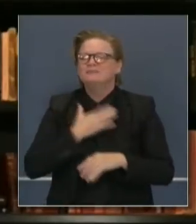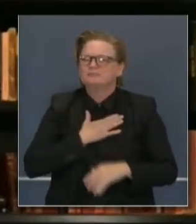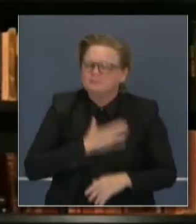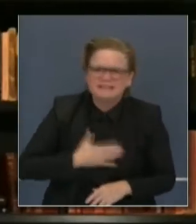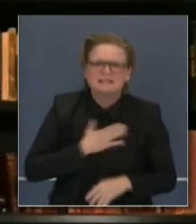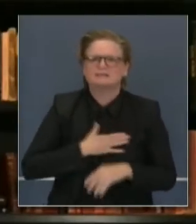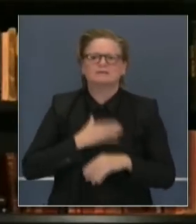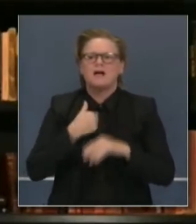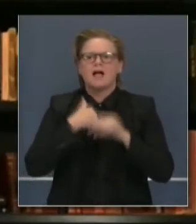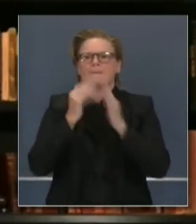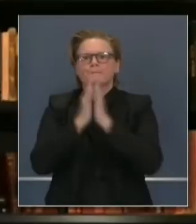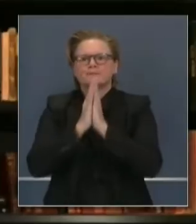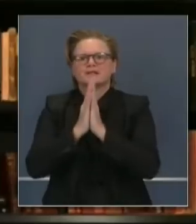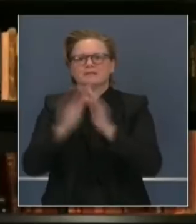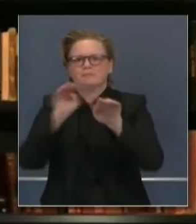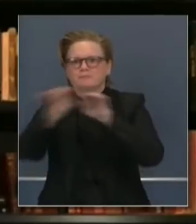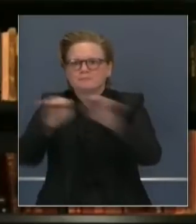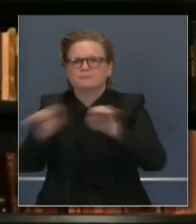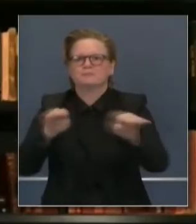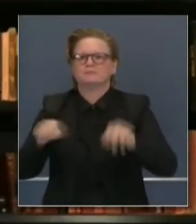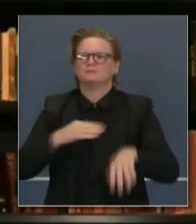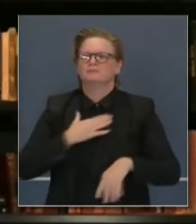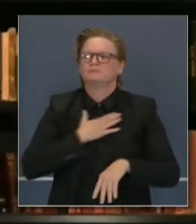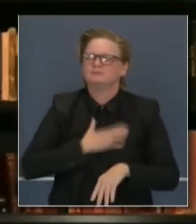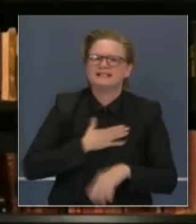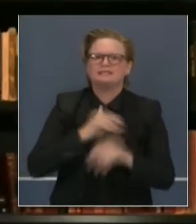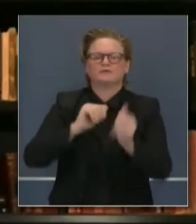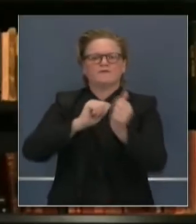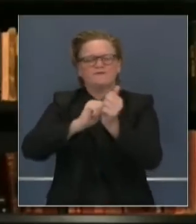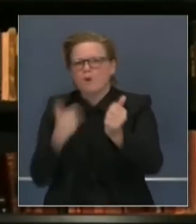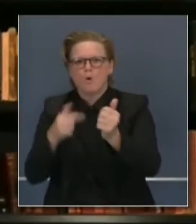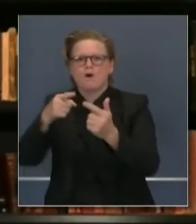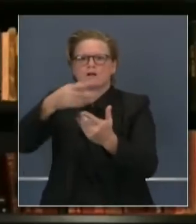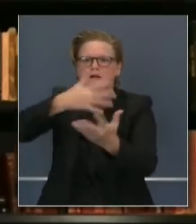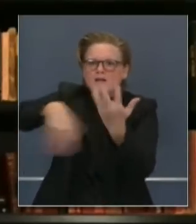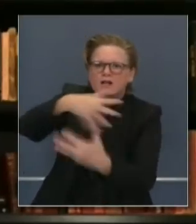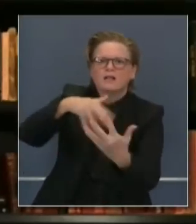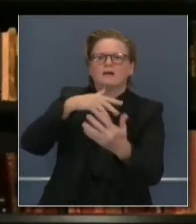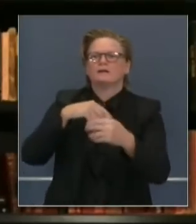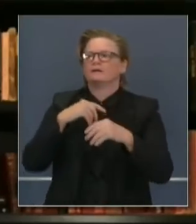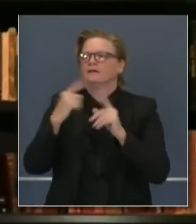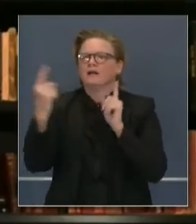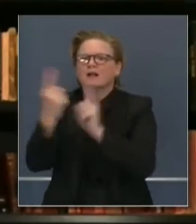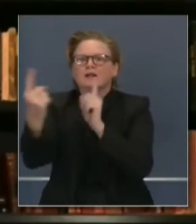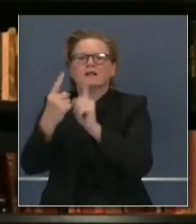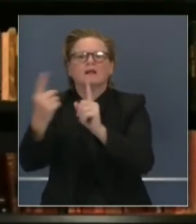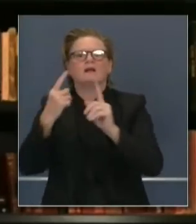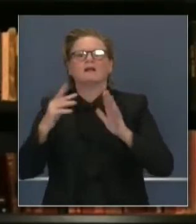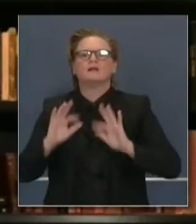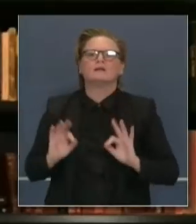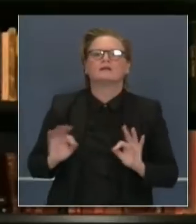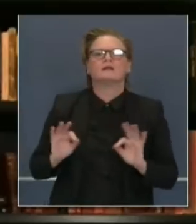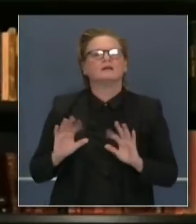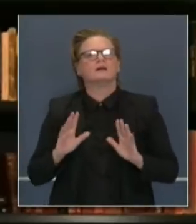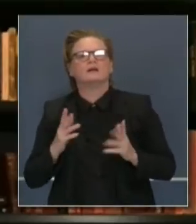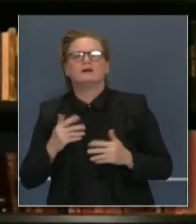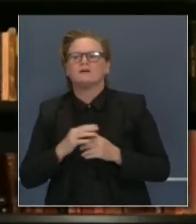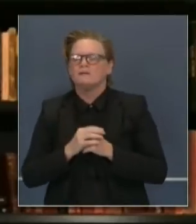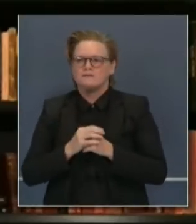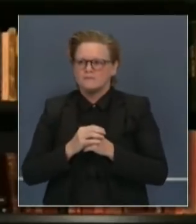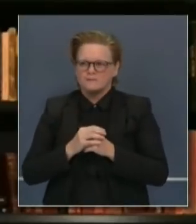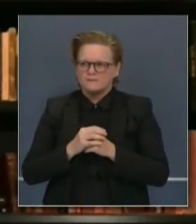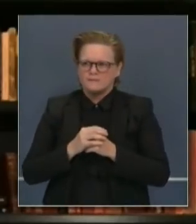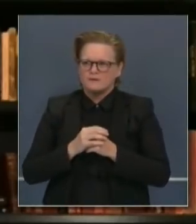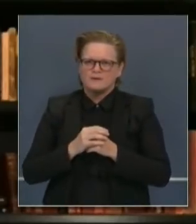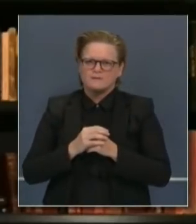the new guidelines. And avoid the mixing. And do our best to mitigate the spread. But with that, let me ask as well, Dr. Galley,